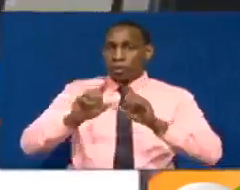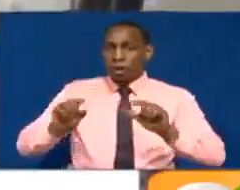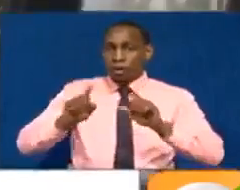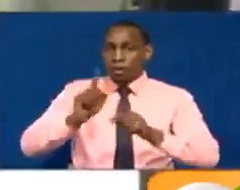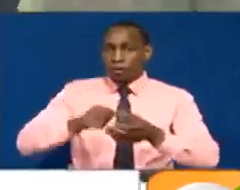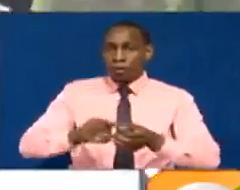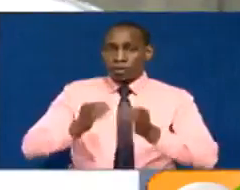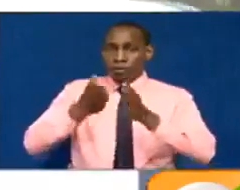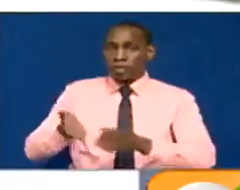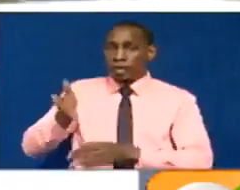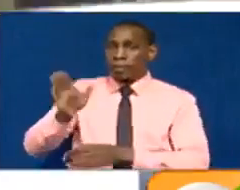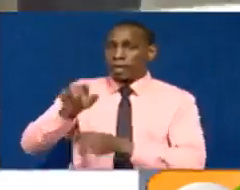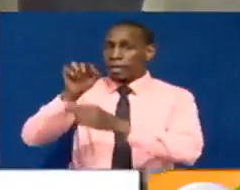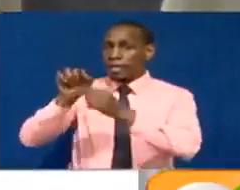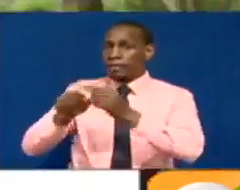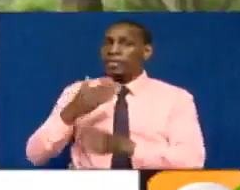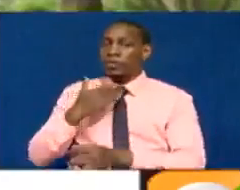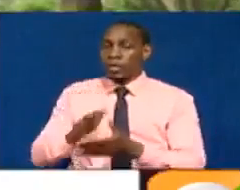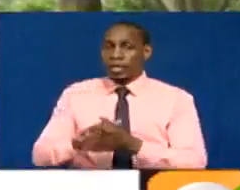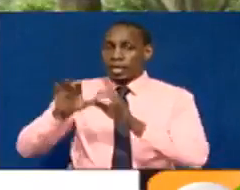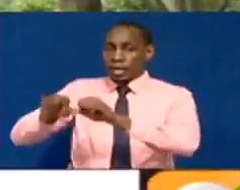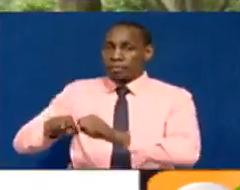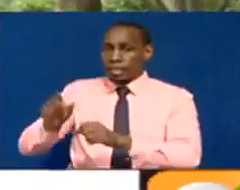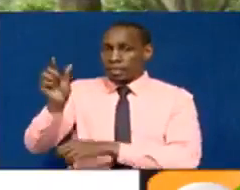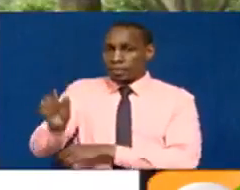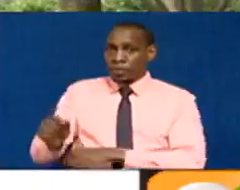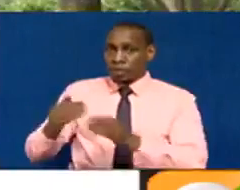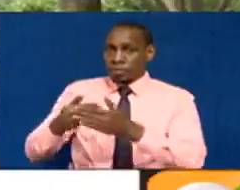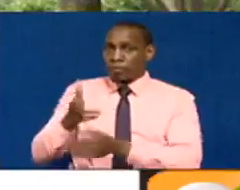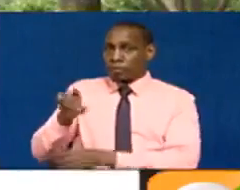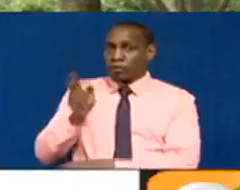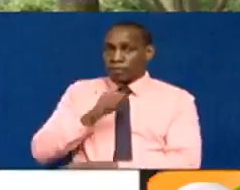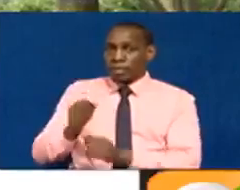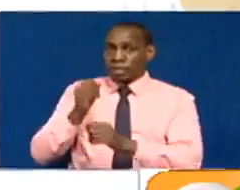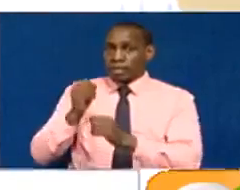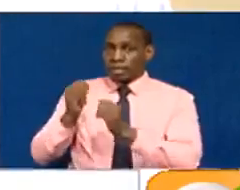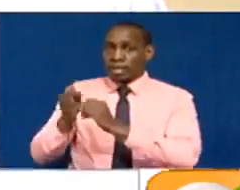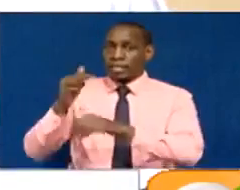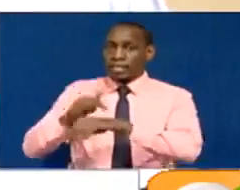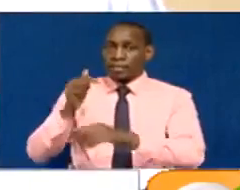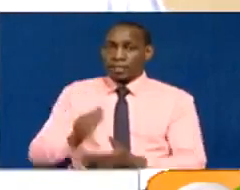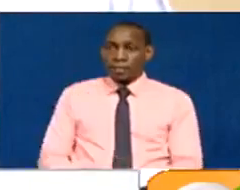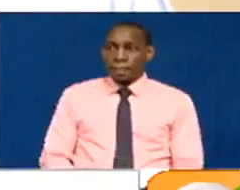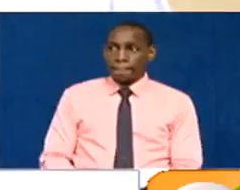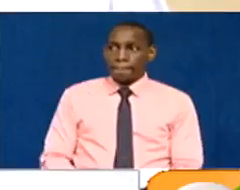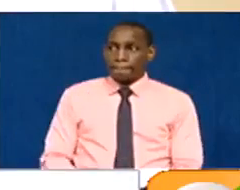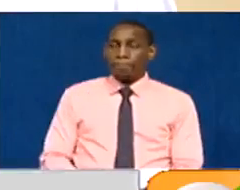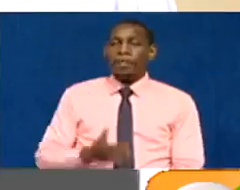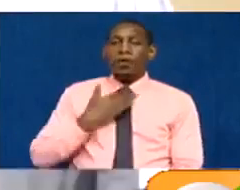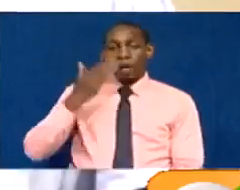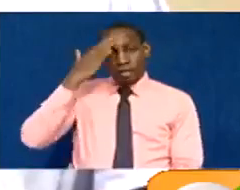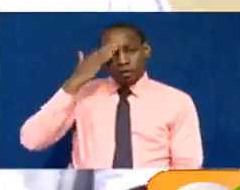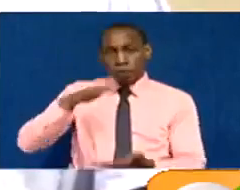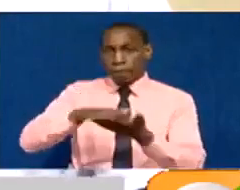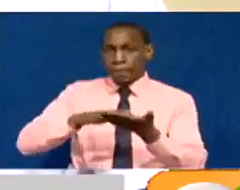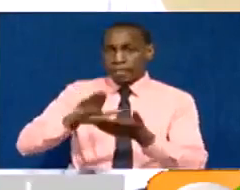that the officer came back for revenge and pounced on Mburu before he was shot 13 times. Tungetaka tujue ni